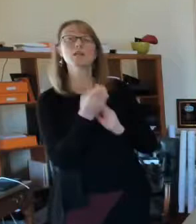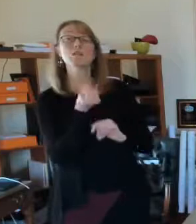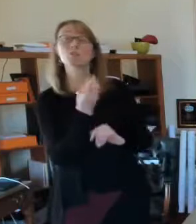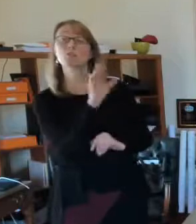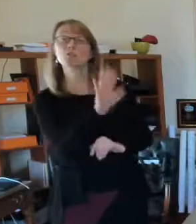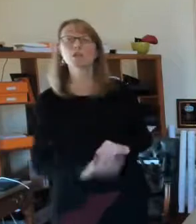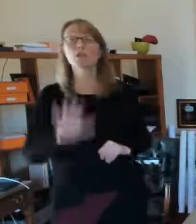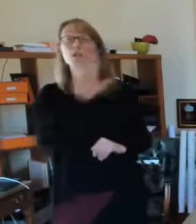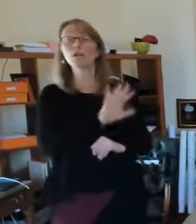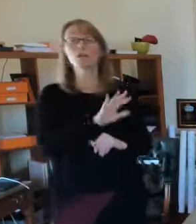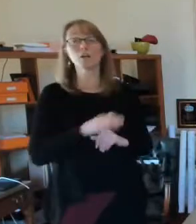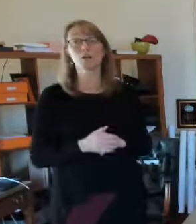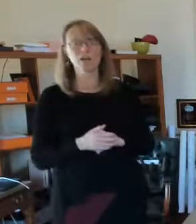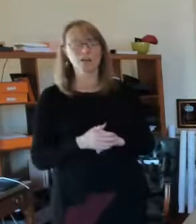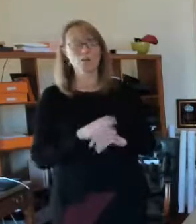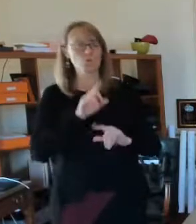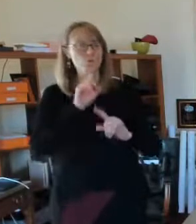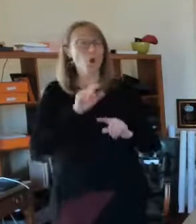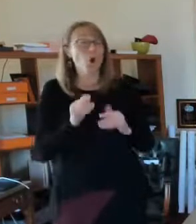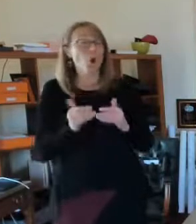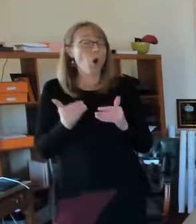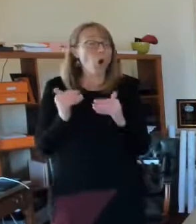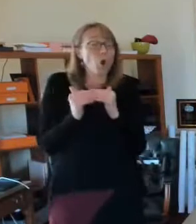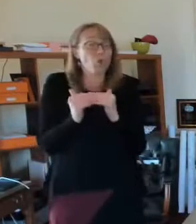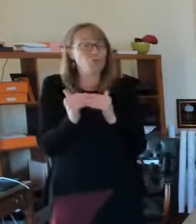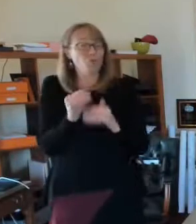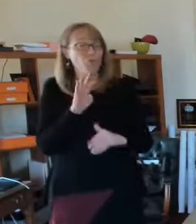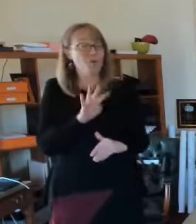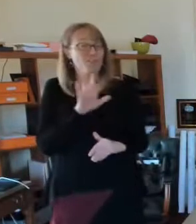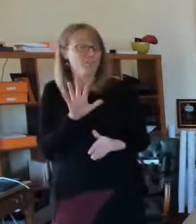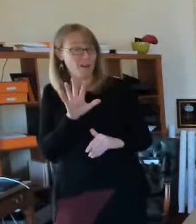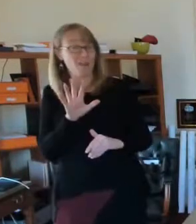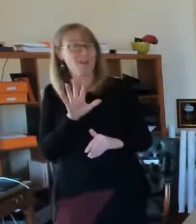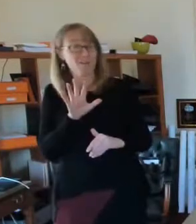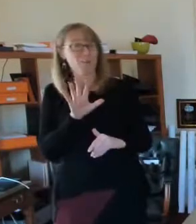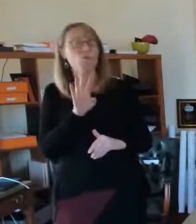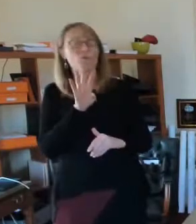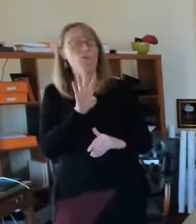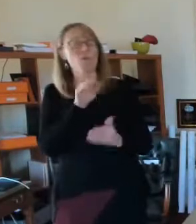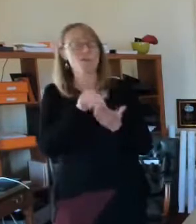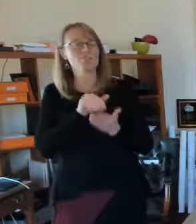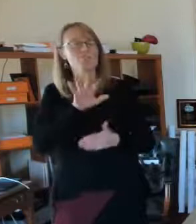reported almost 4,500 cases. So